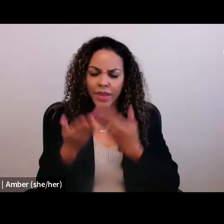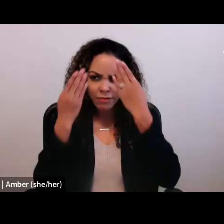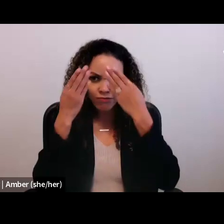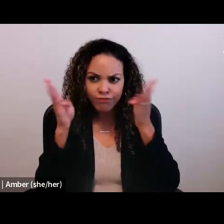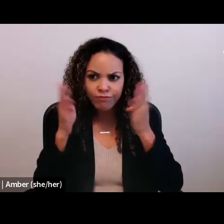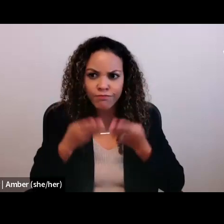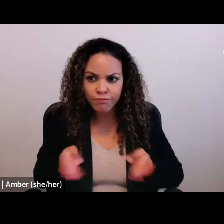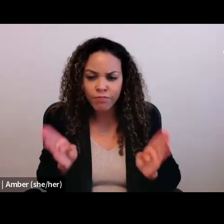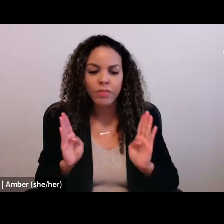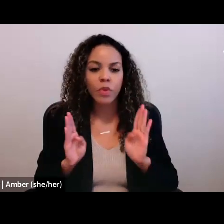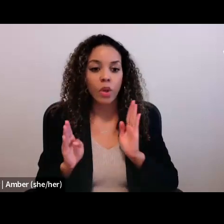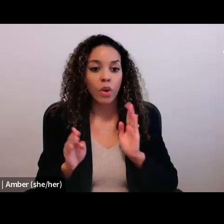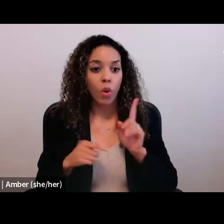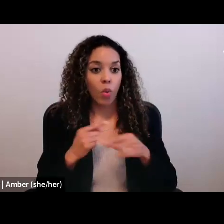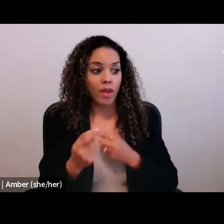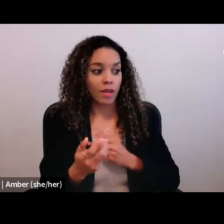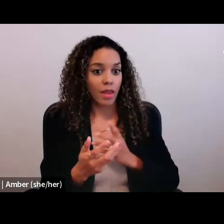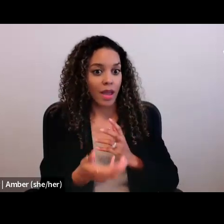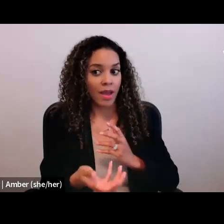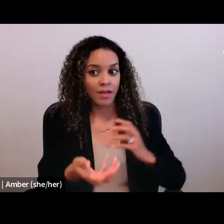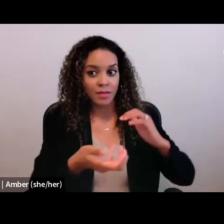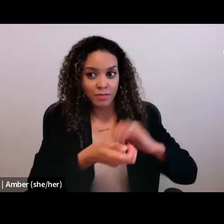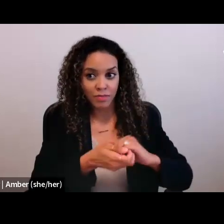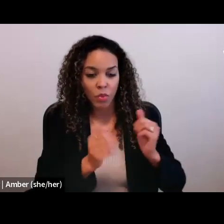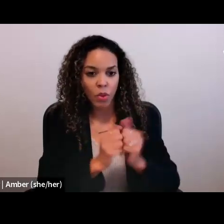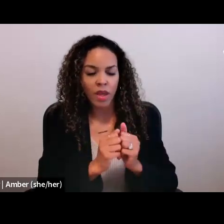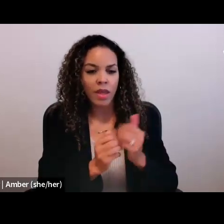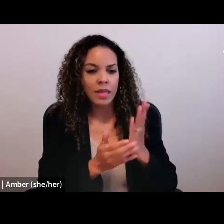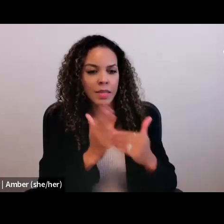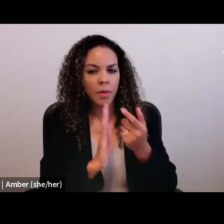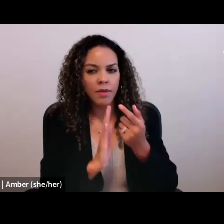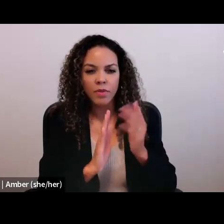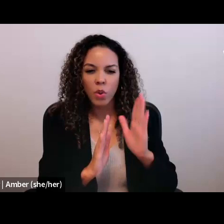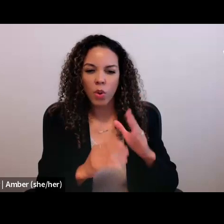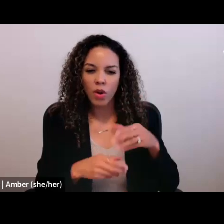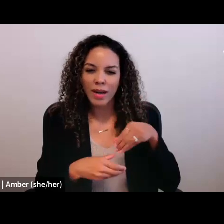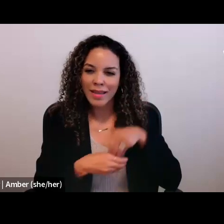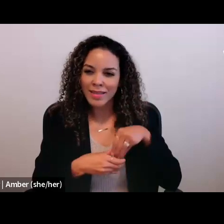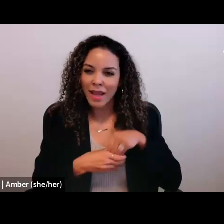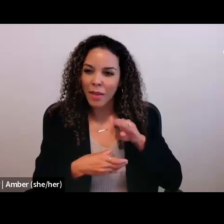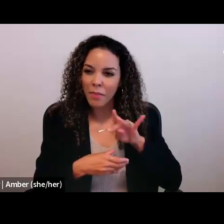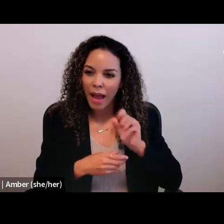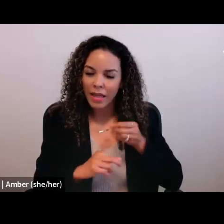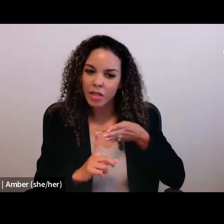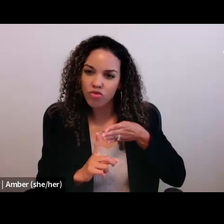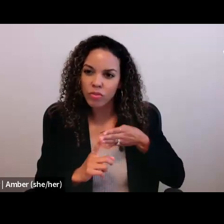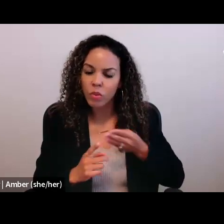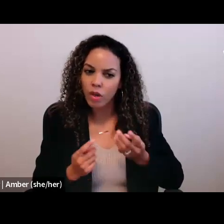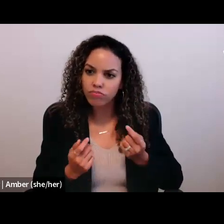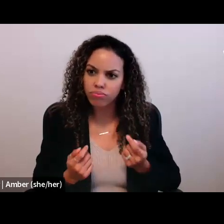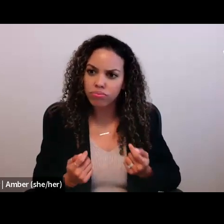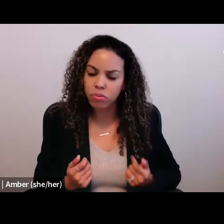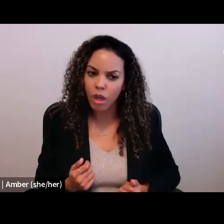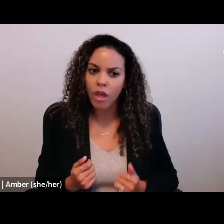combine that with getting rid of a lot of your implicit bias, and when you combine that with actually